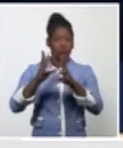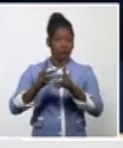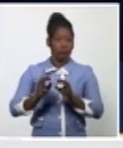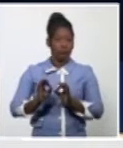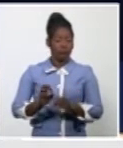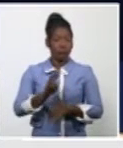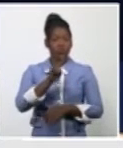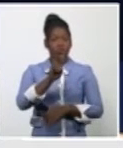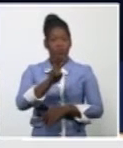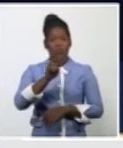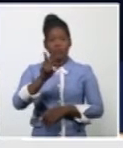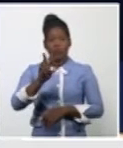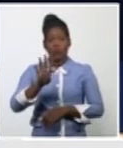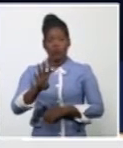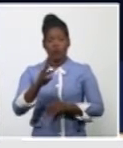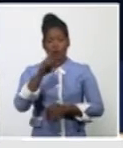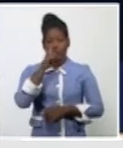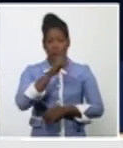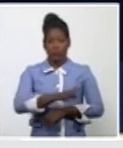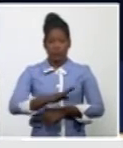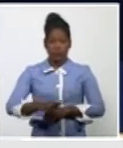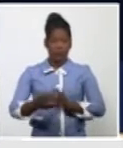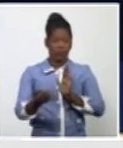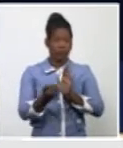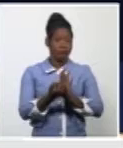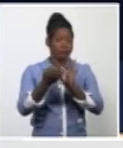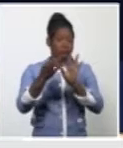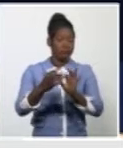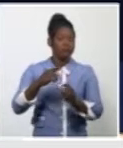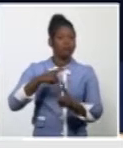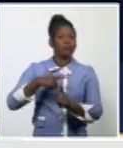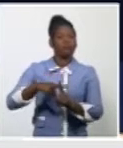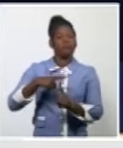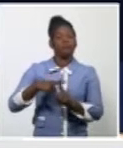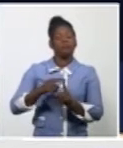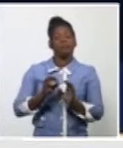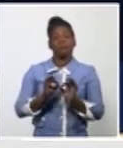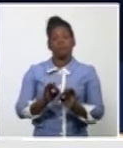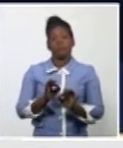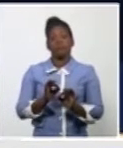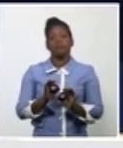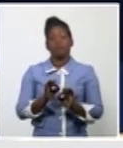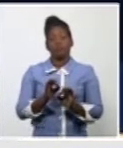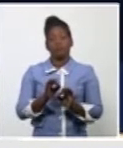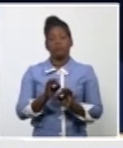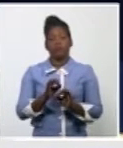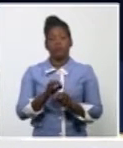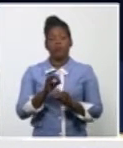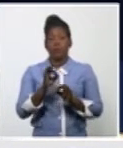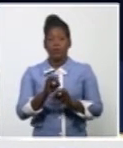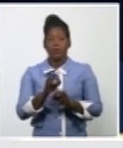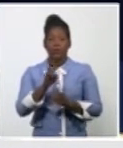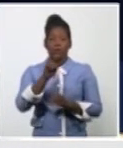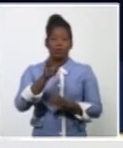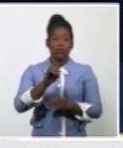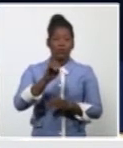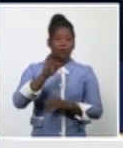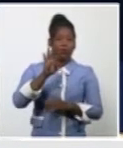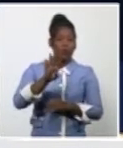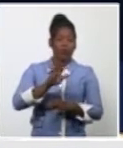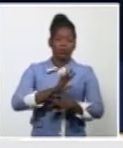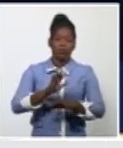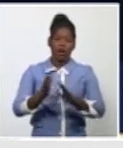these cases, we have accumulated 224 children diagnosed in our country with